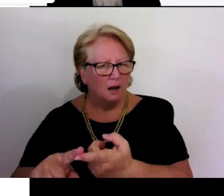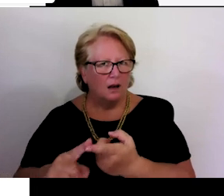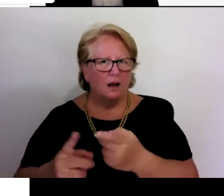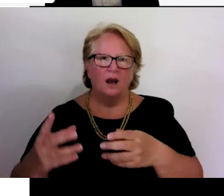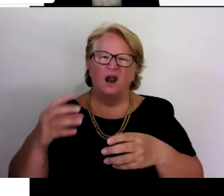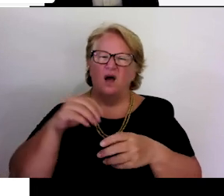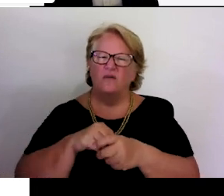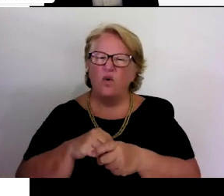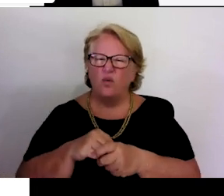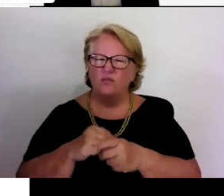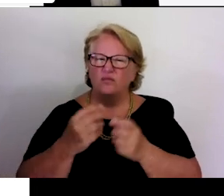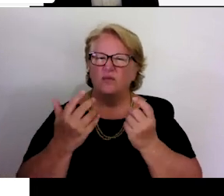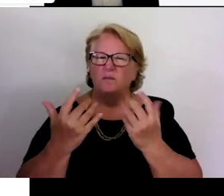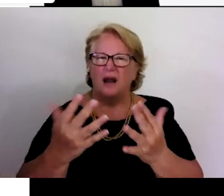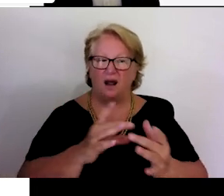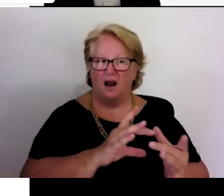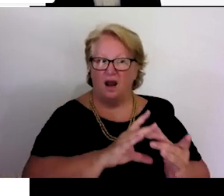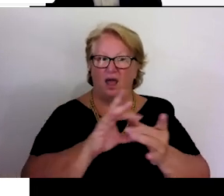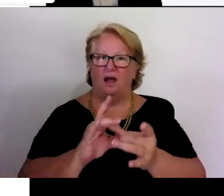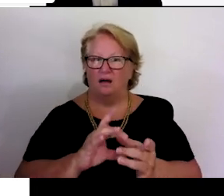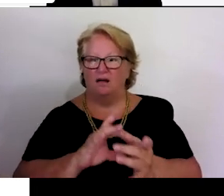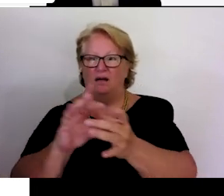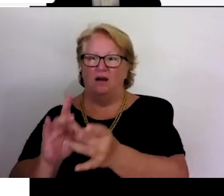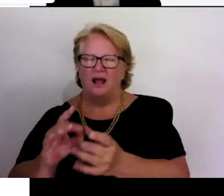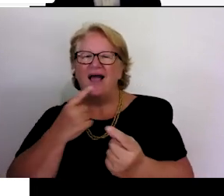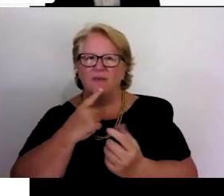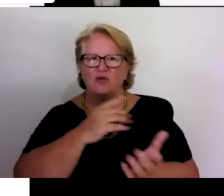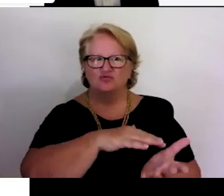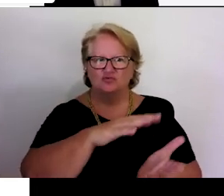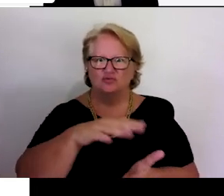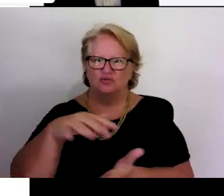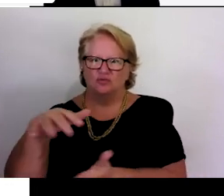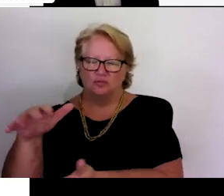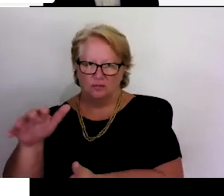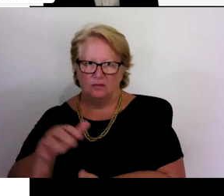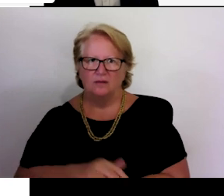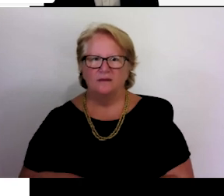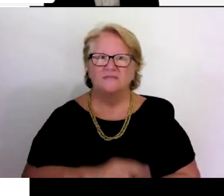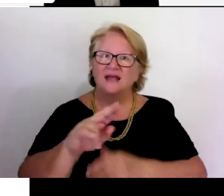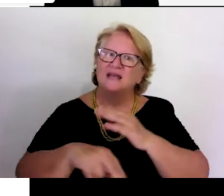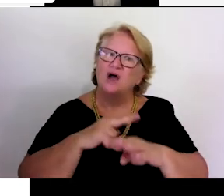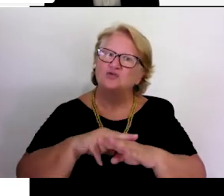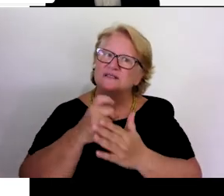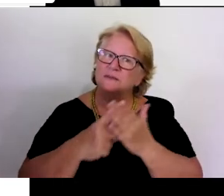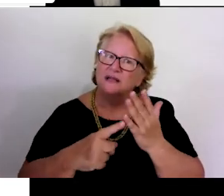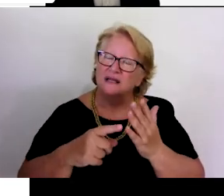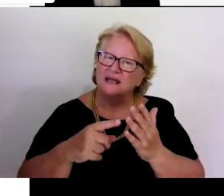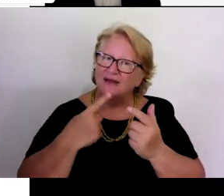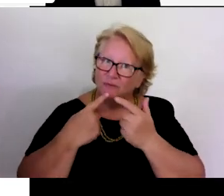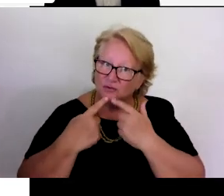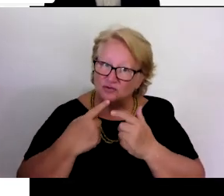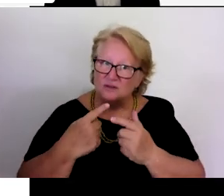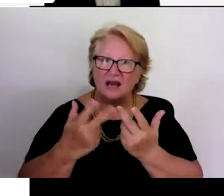many linkages brought together. An example is a National Disability Data Asset, and another example, which is important for